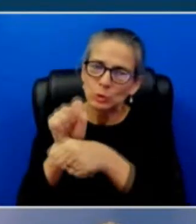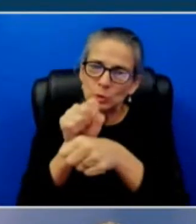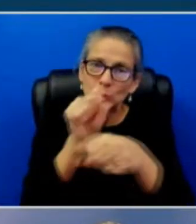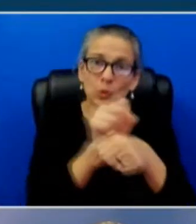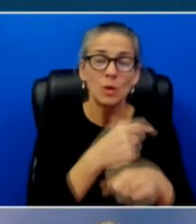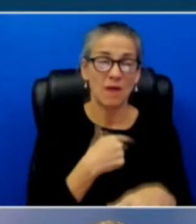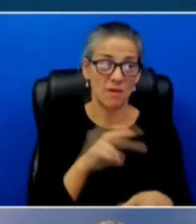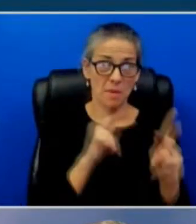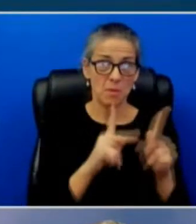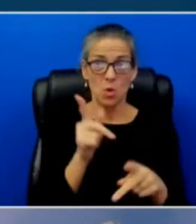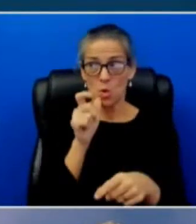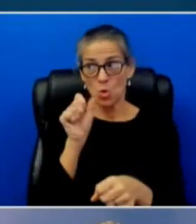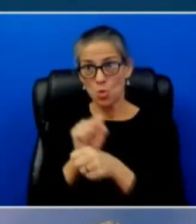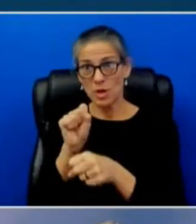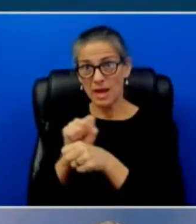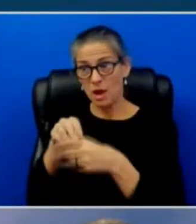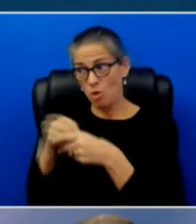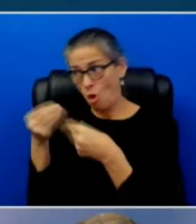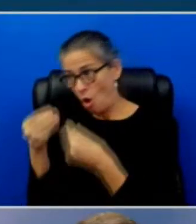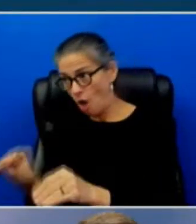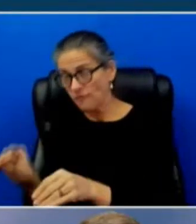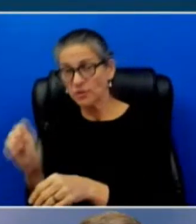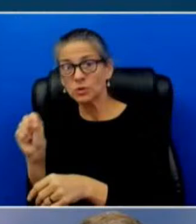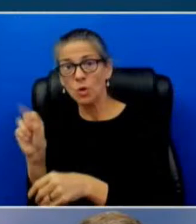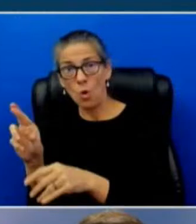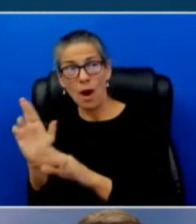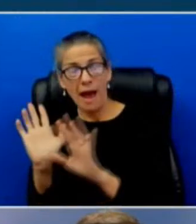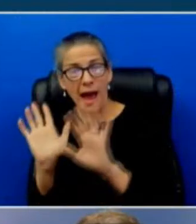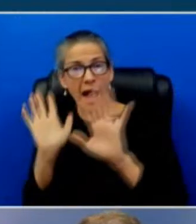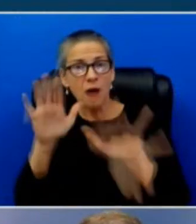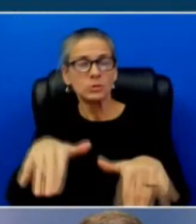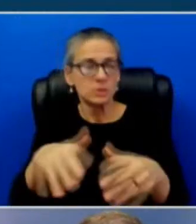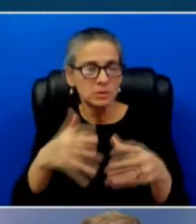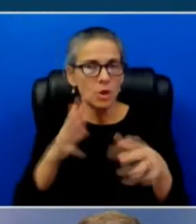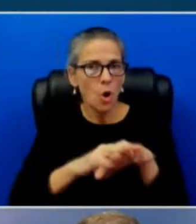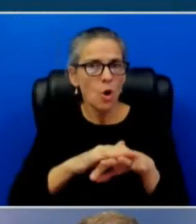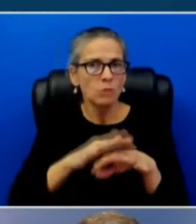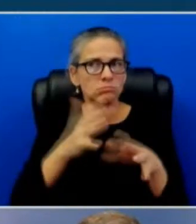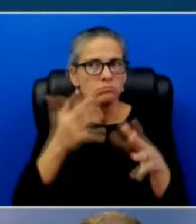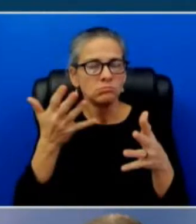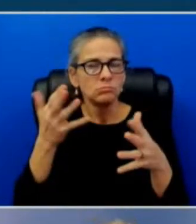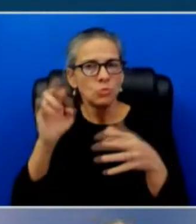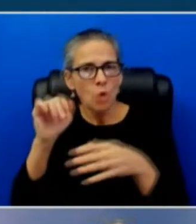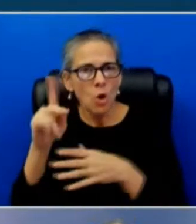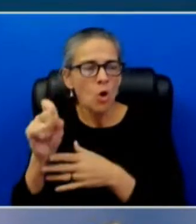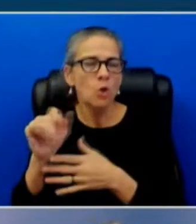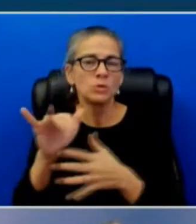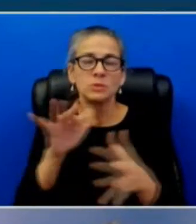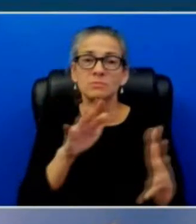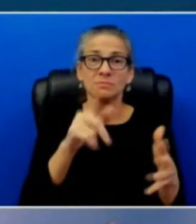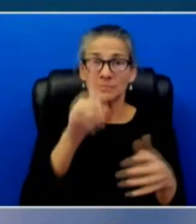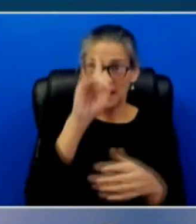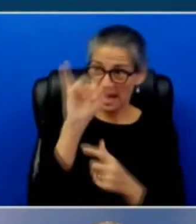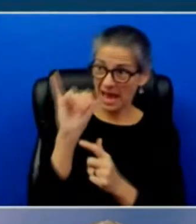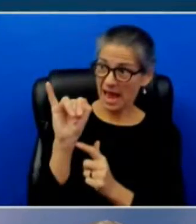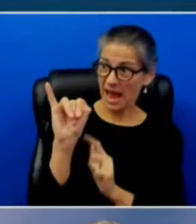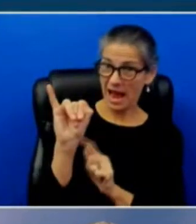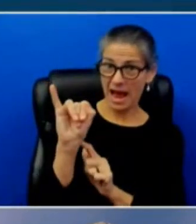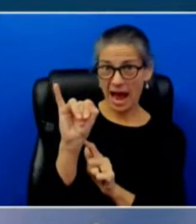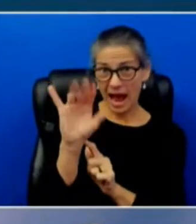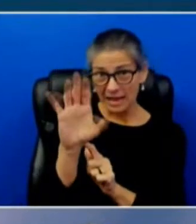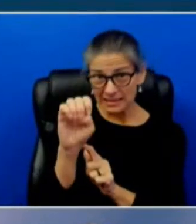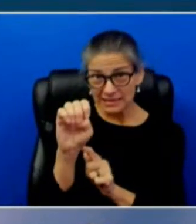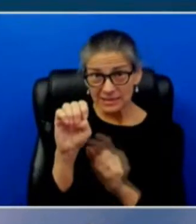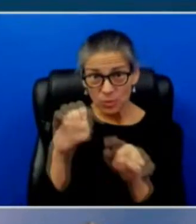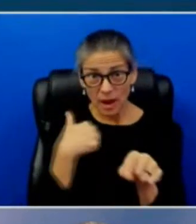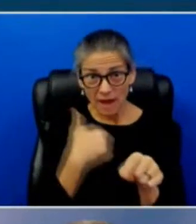on the roadways to do our very best to clear them. The level of ice means nearly every single road is icy, and we need as many